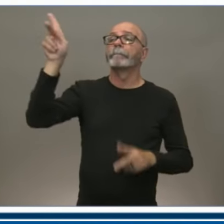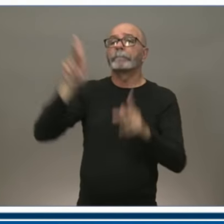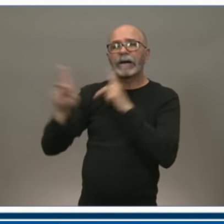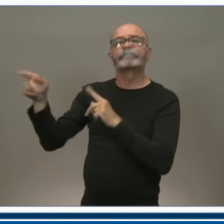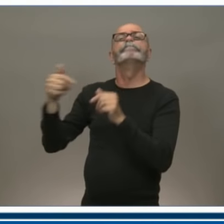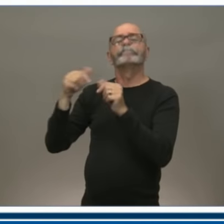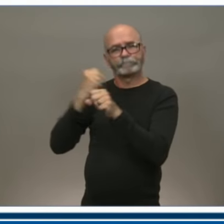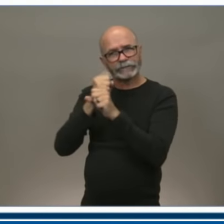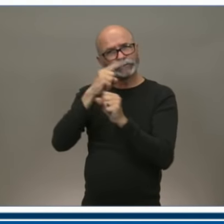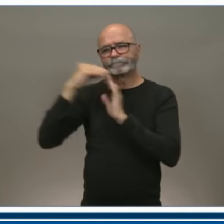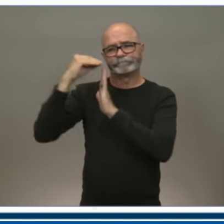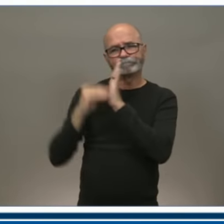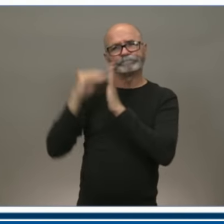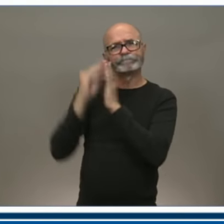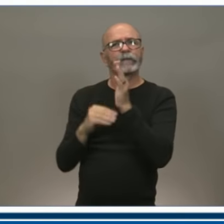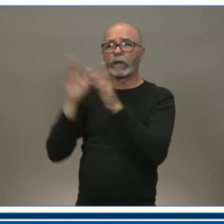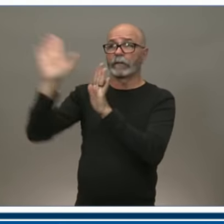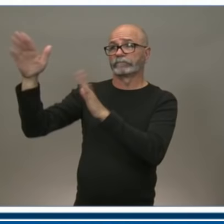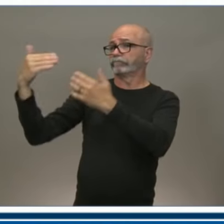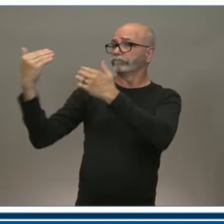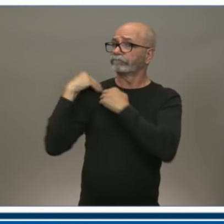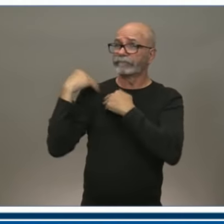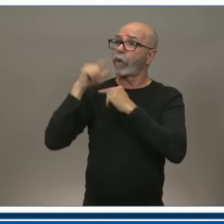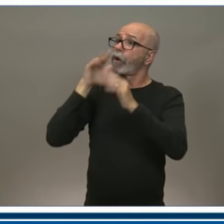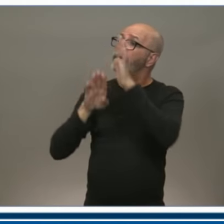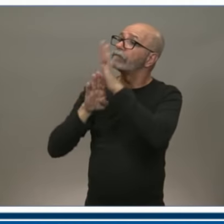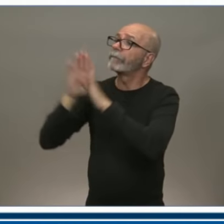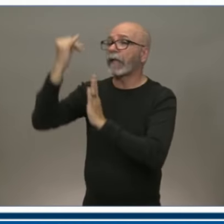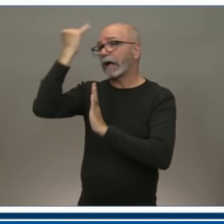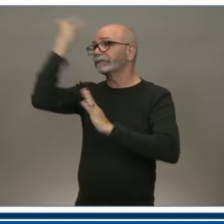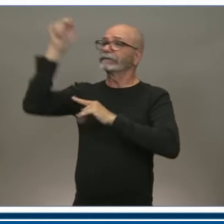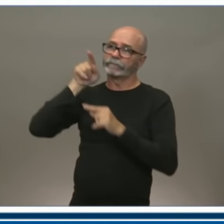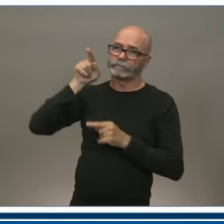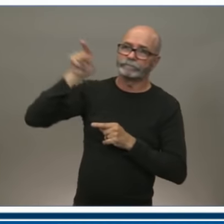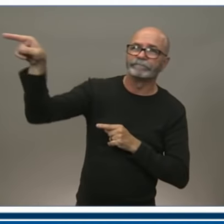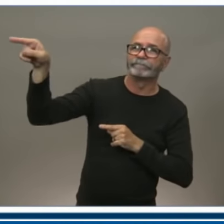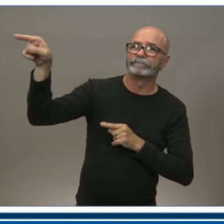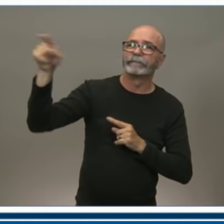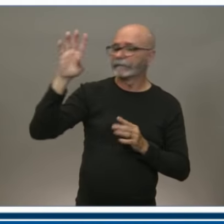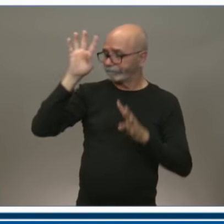They were one of the first to develop their plan back in the spring,